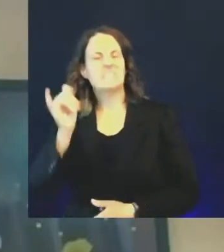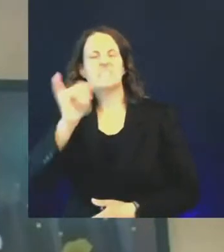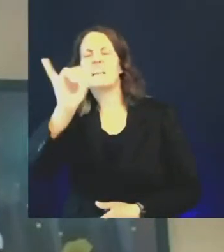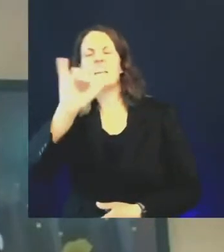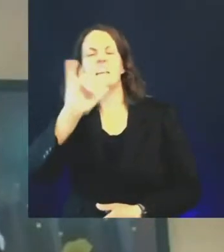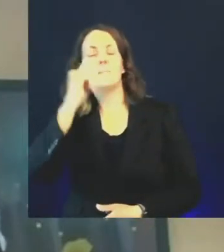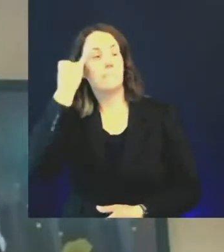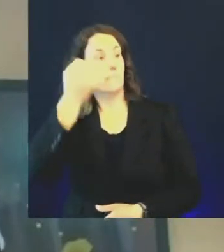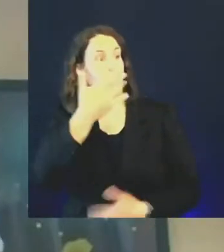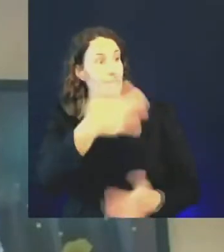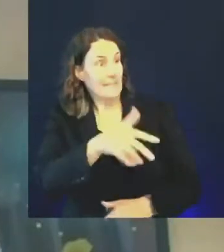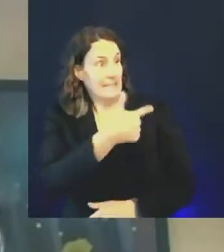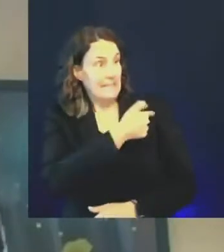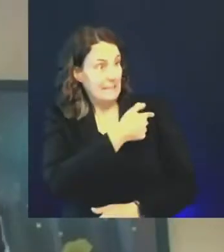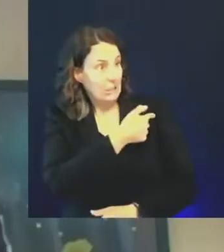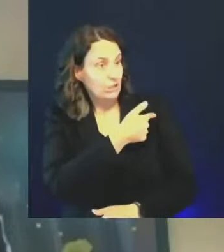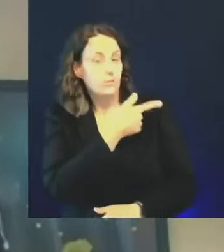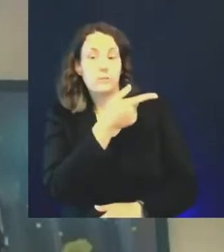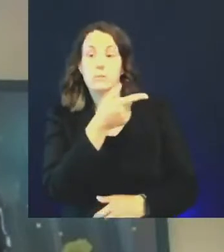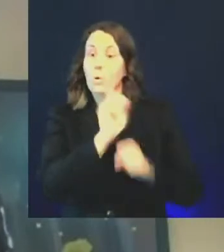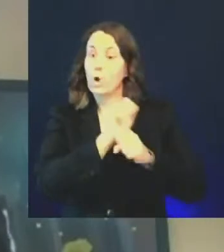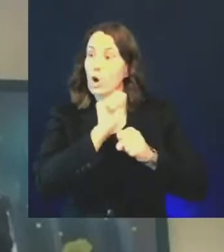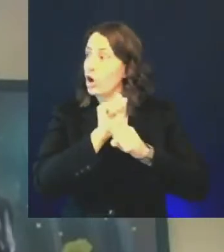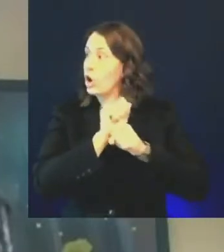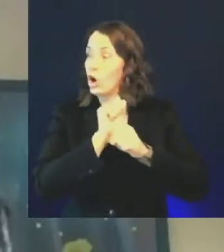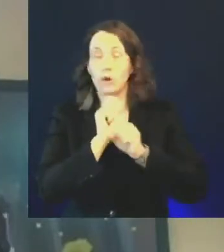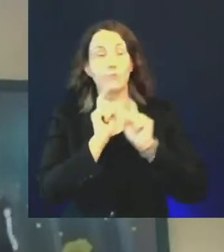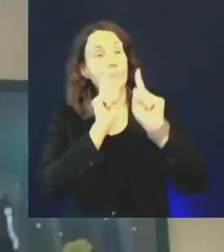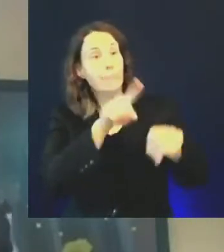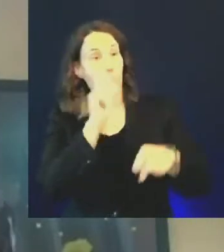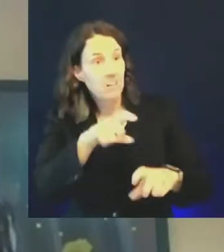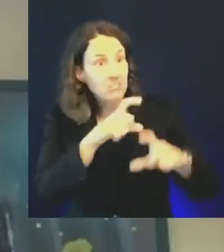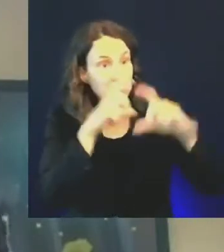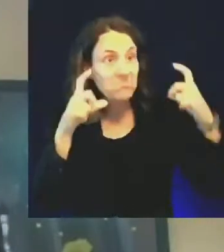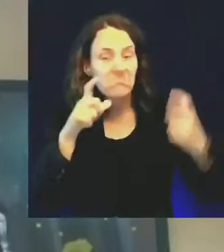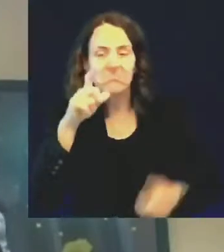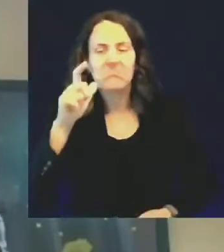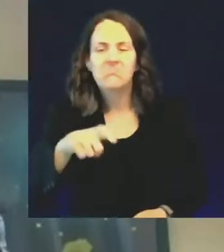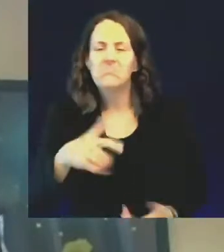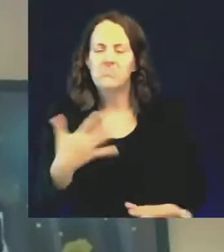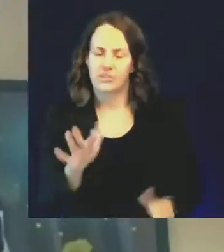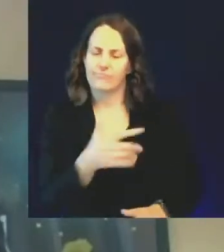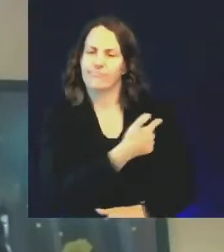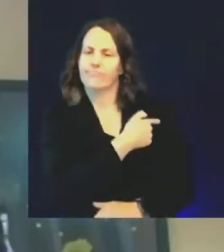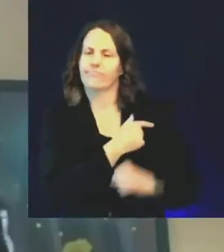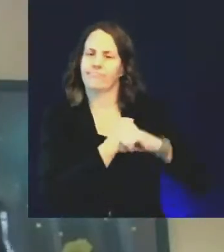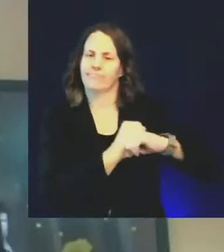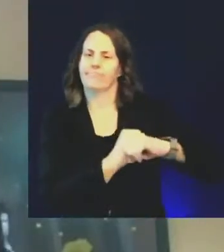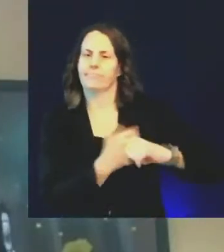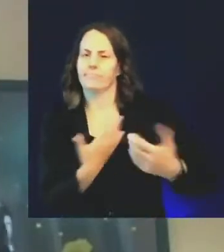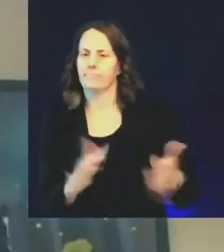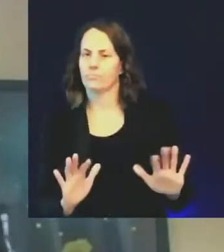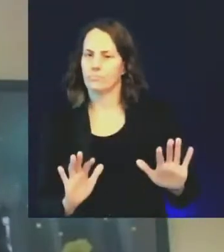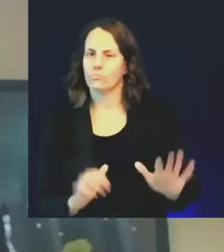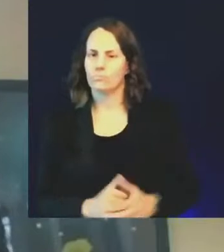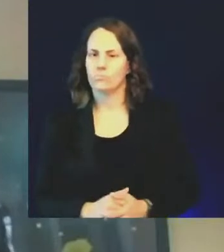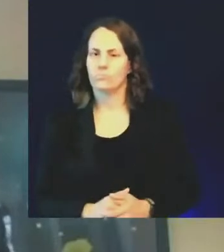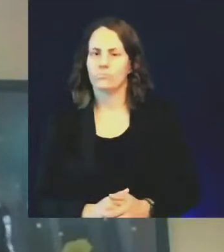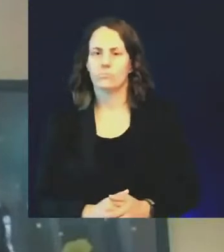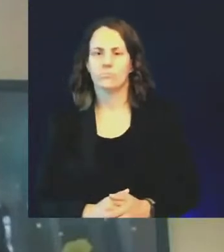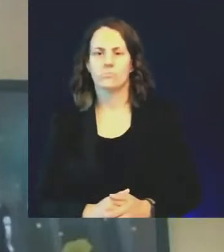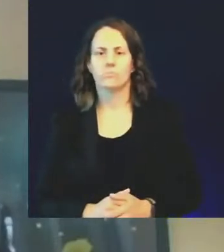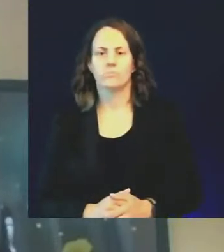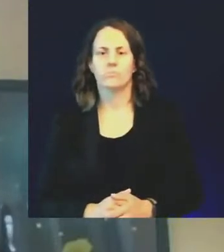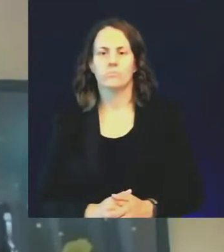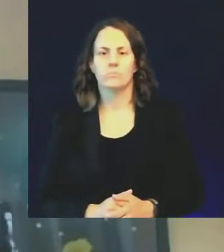do need to wear a mask. Anybody who feels safer or would like to wear a mask is welcome to do so.